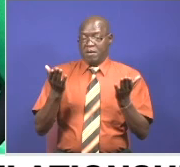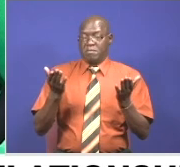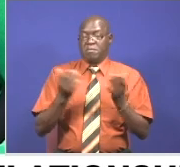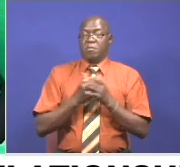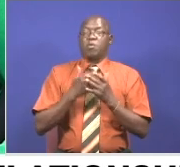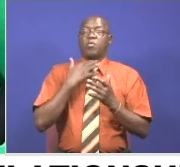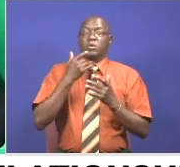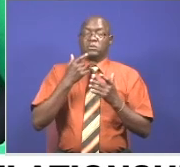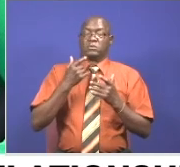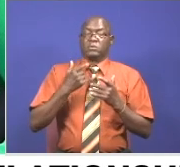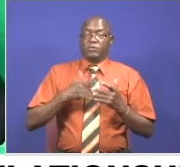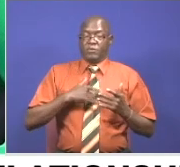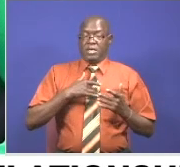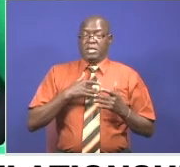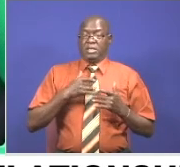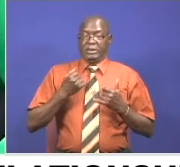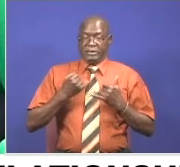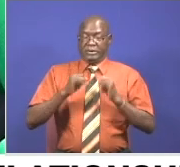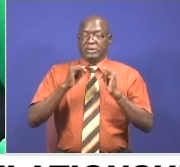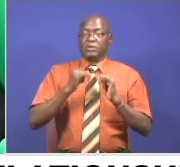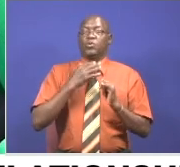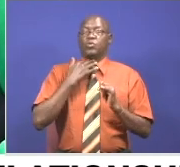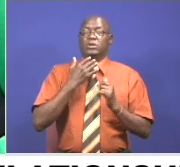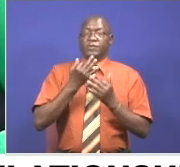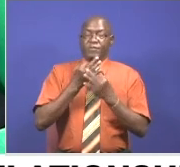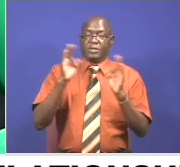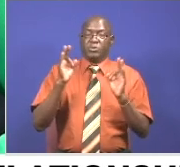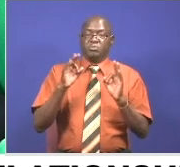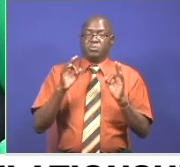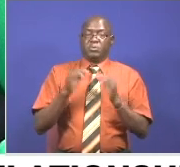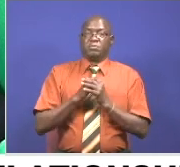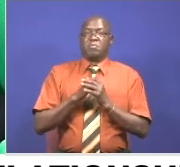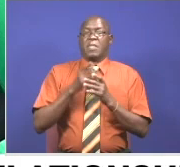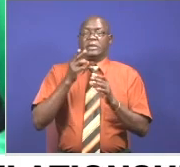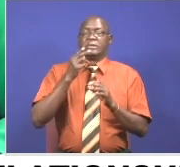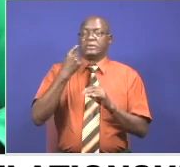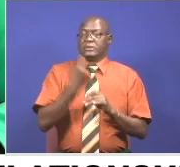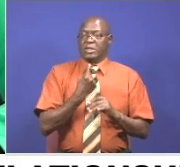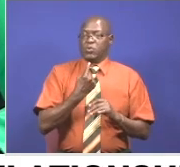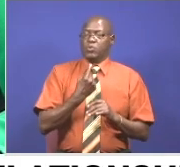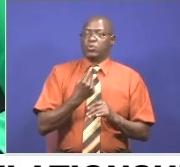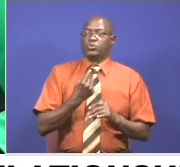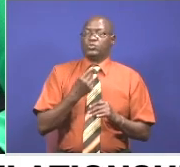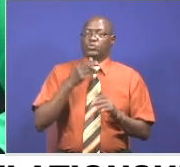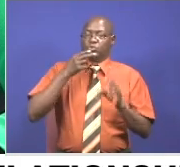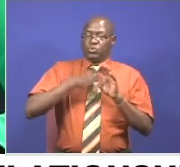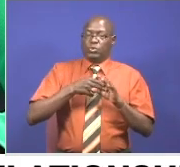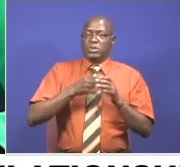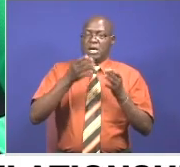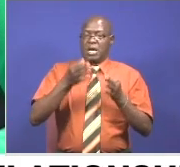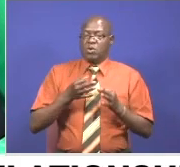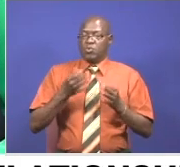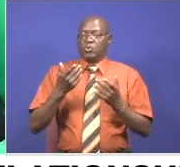some extent. But the most important thing is there's no formula whether to have a single joint account or separate accounts. There